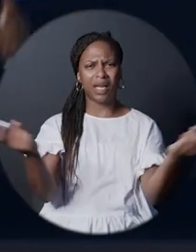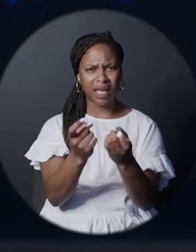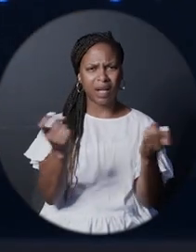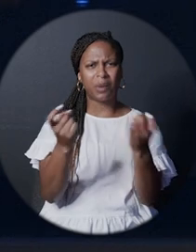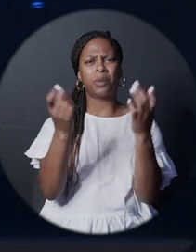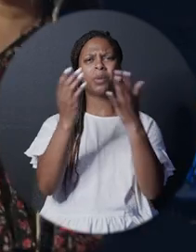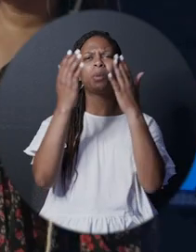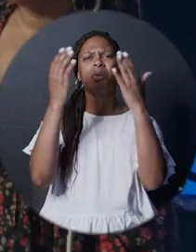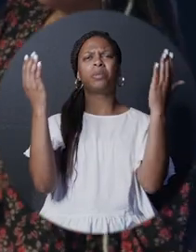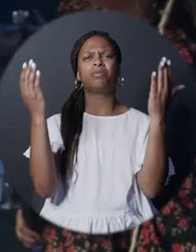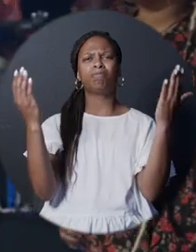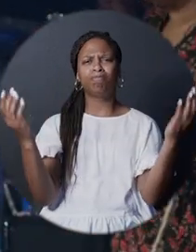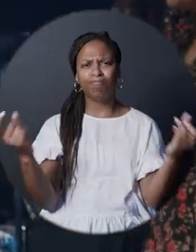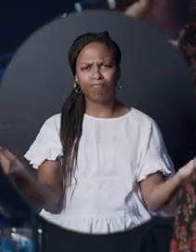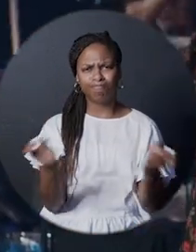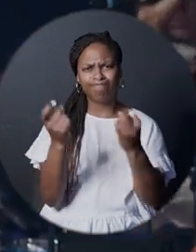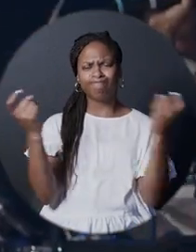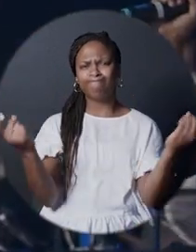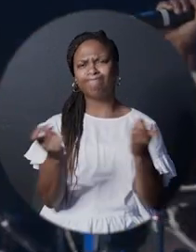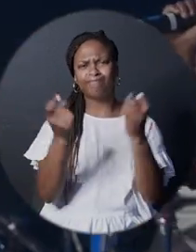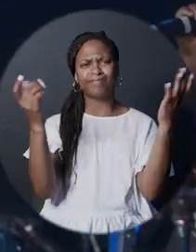Hallelujah. Hey, yeah.